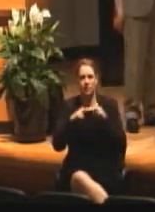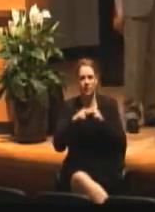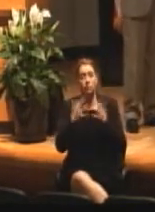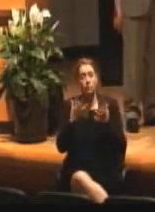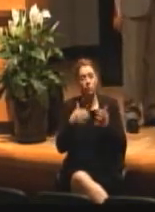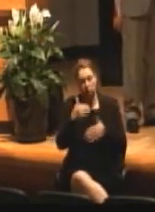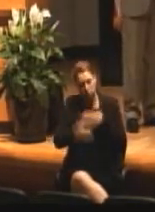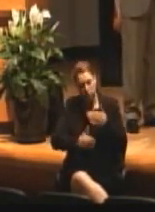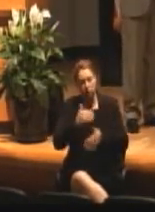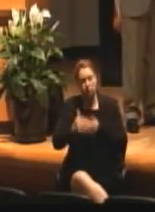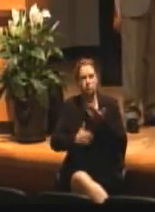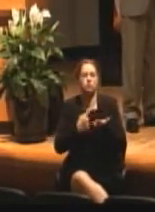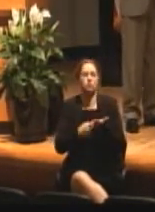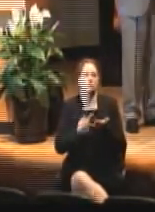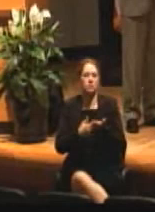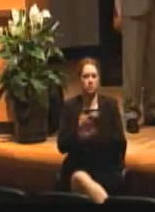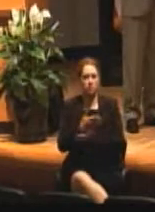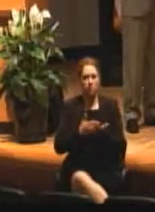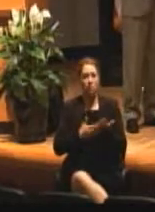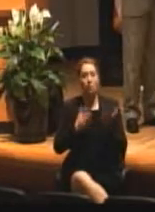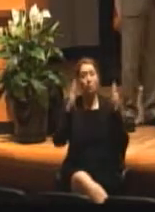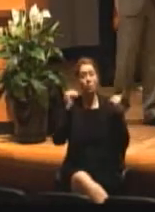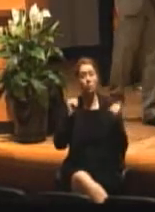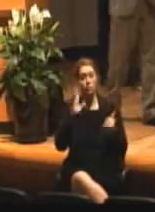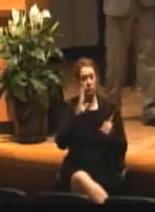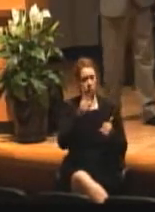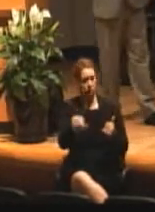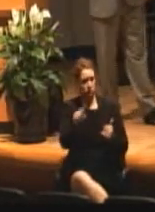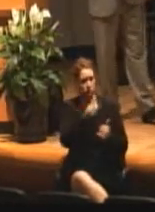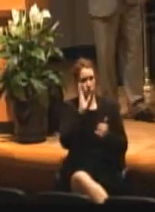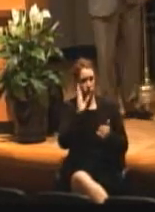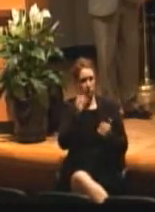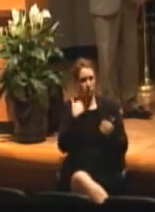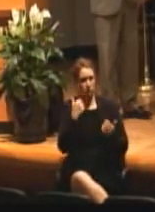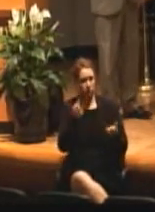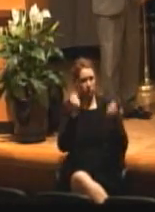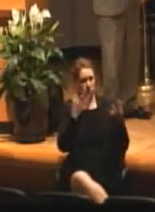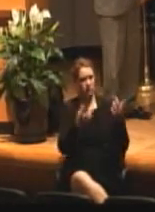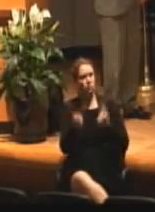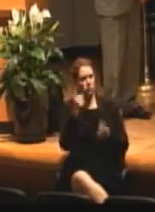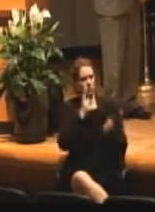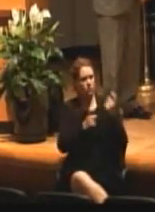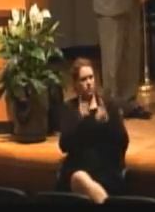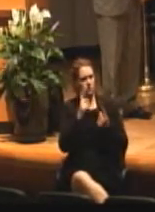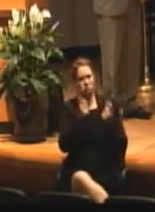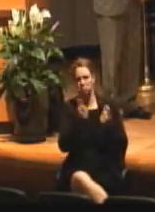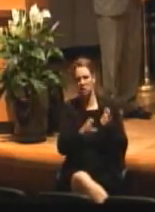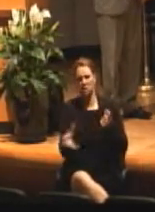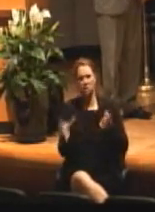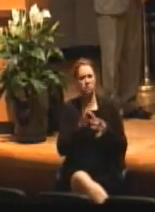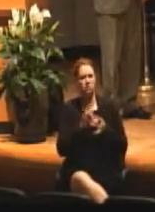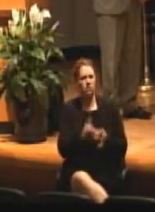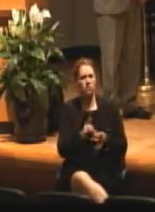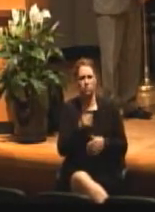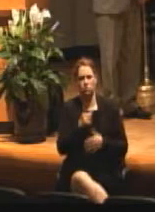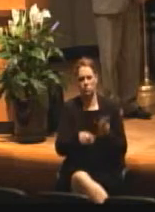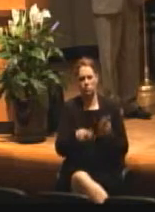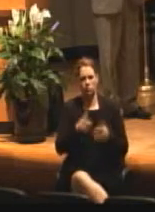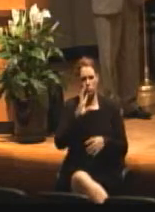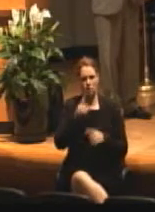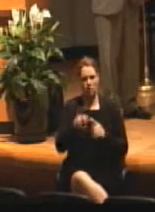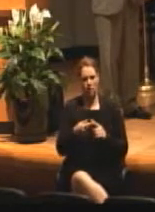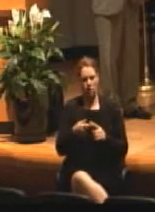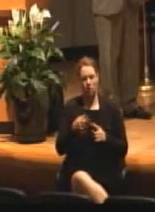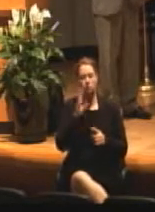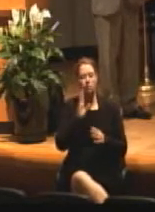there's gonna be, well, hopefully a lot of questions if you have, you know, kinda specific things, anything about the stuff we're talking about. It's gonna be just kind of